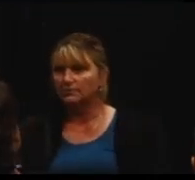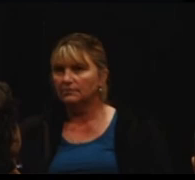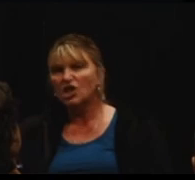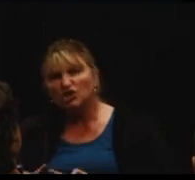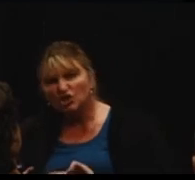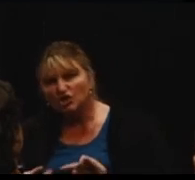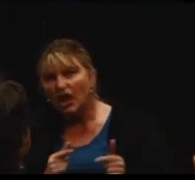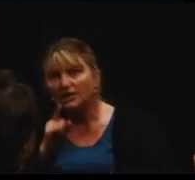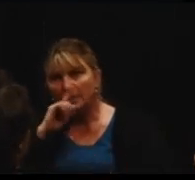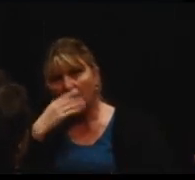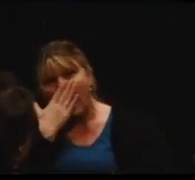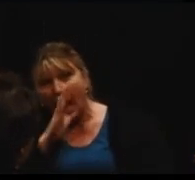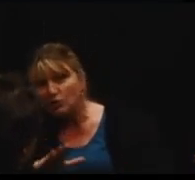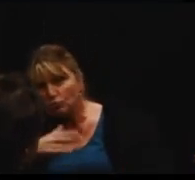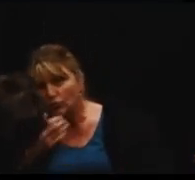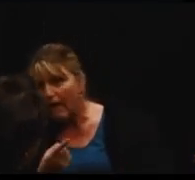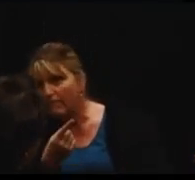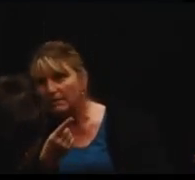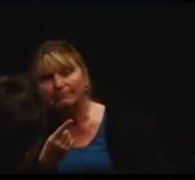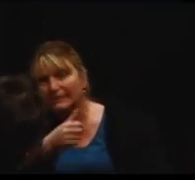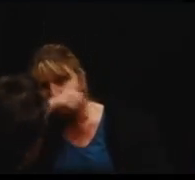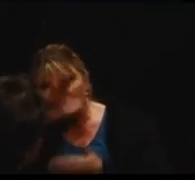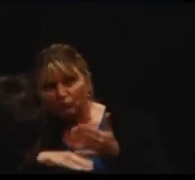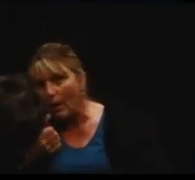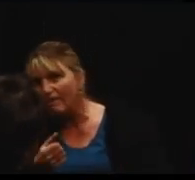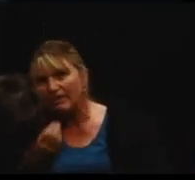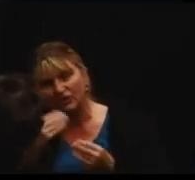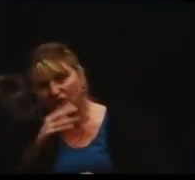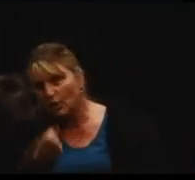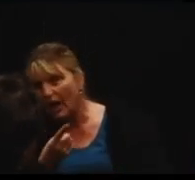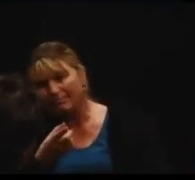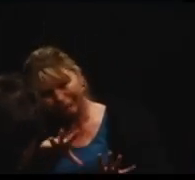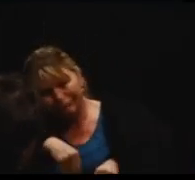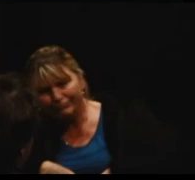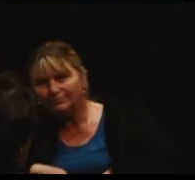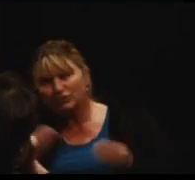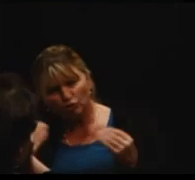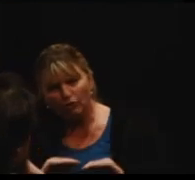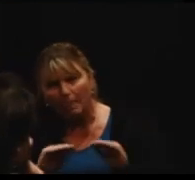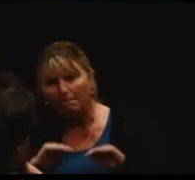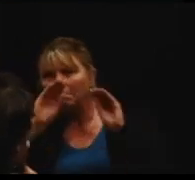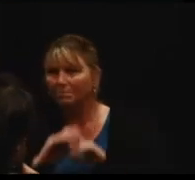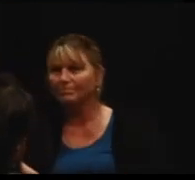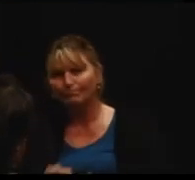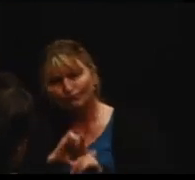the attitude but perhaps not the experience or the education. Let's take them on and bring them through and train them up.